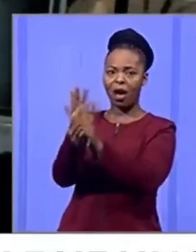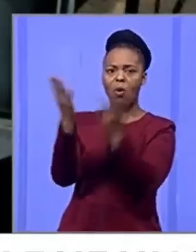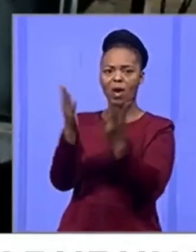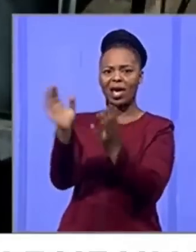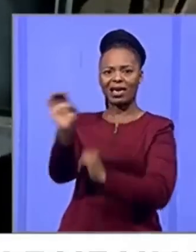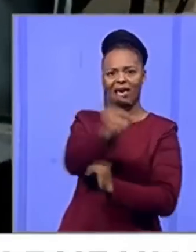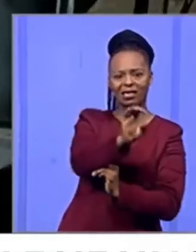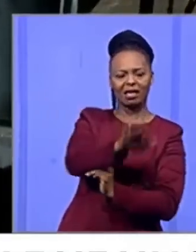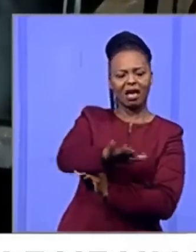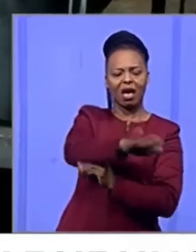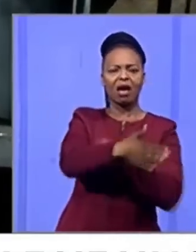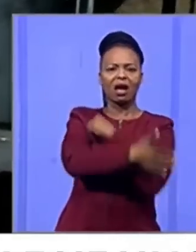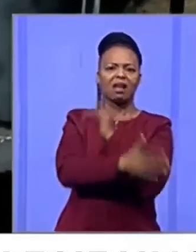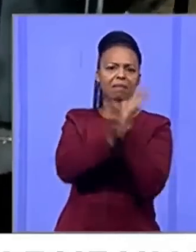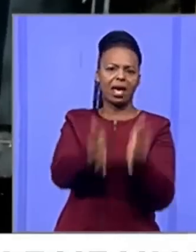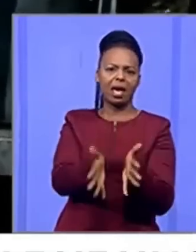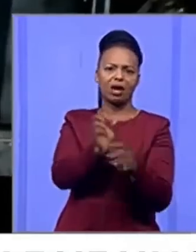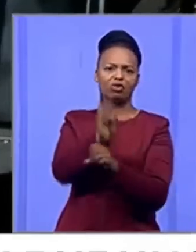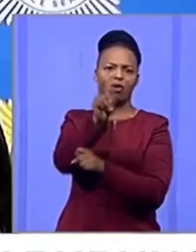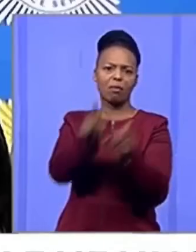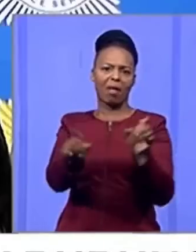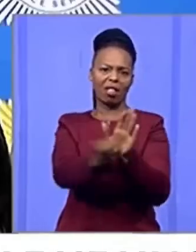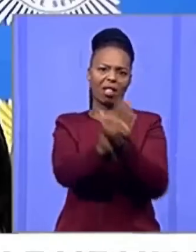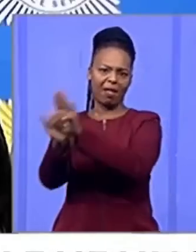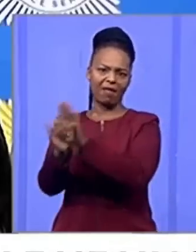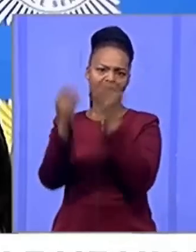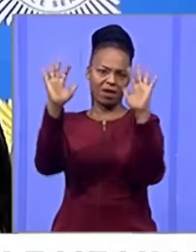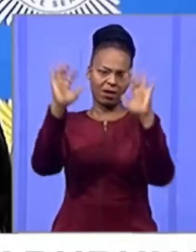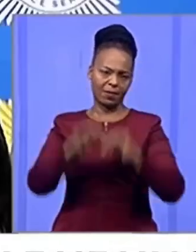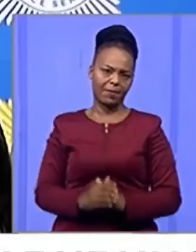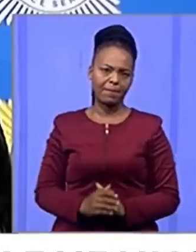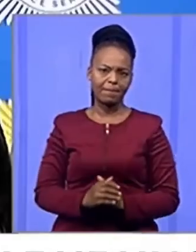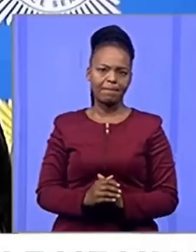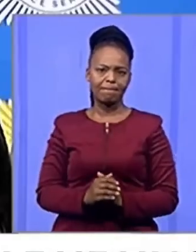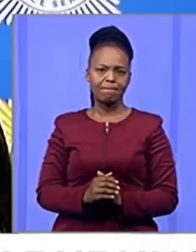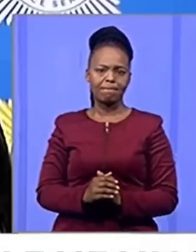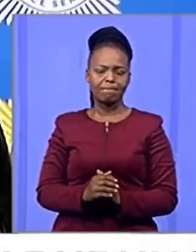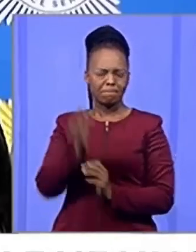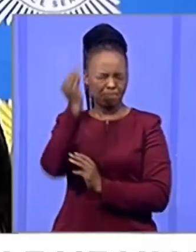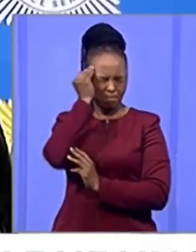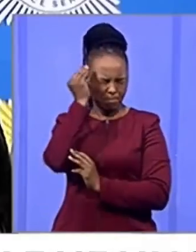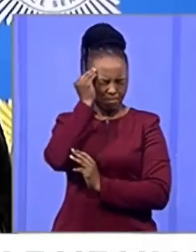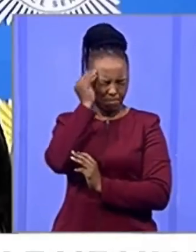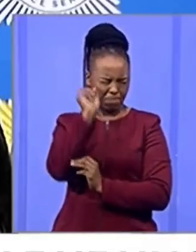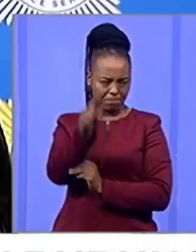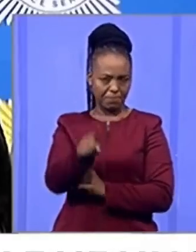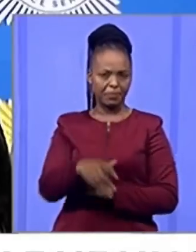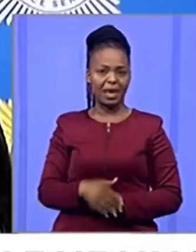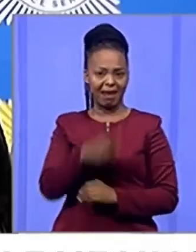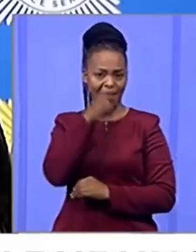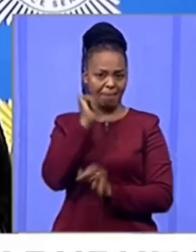of the country. There are 12 people that have been identified, people of interest, by